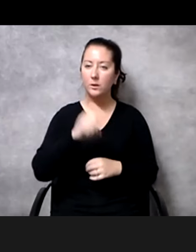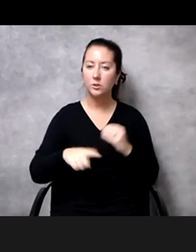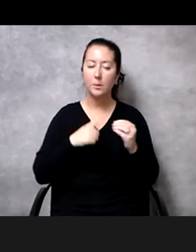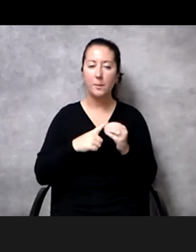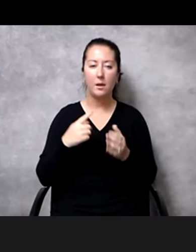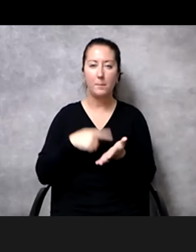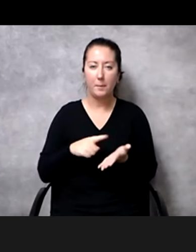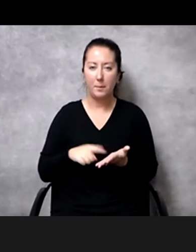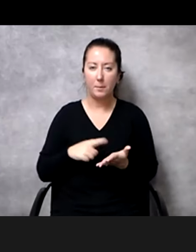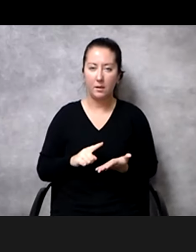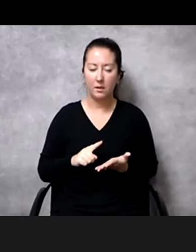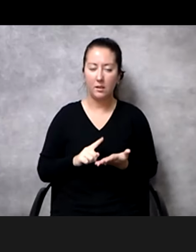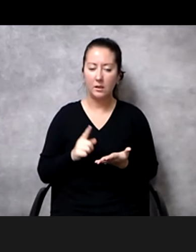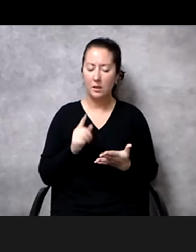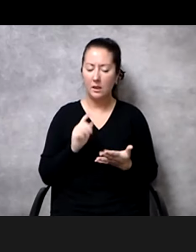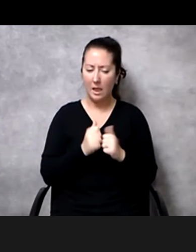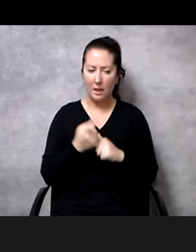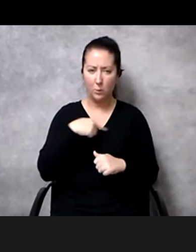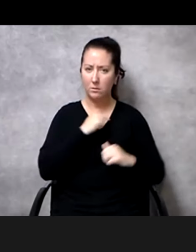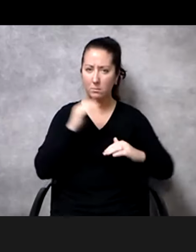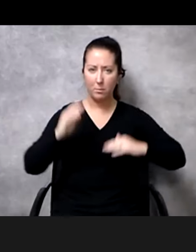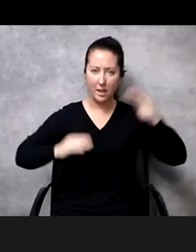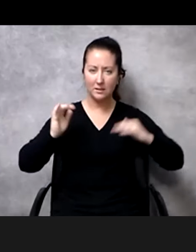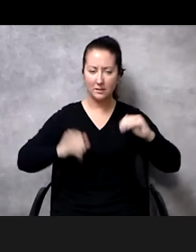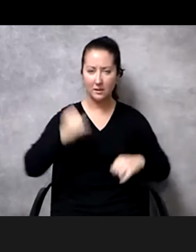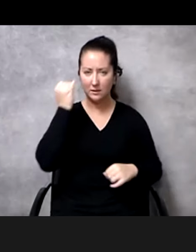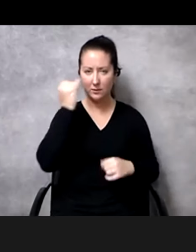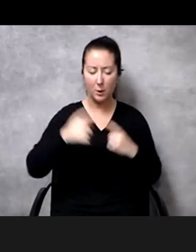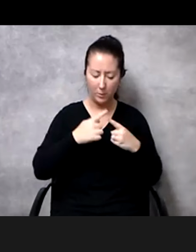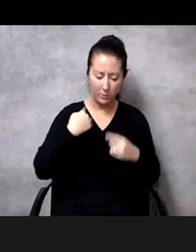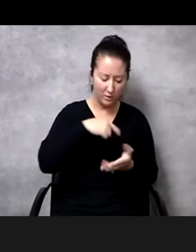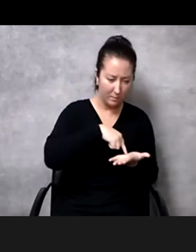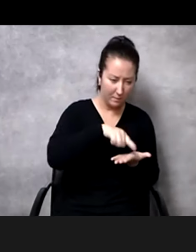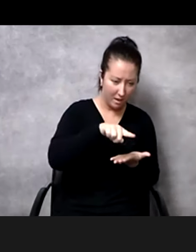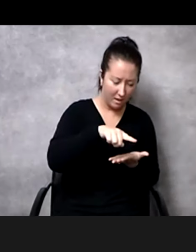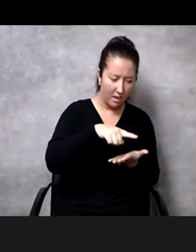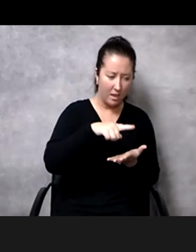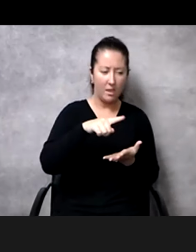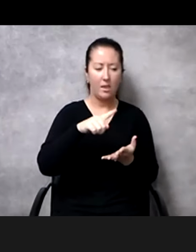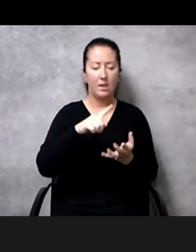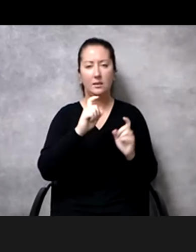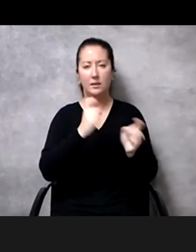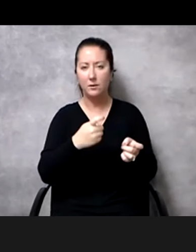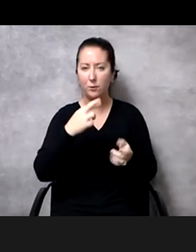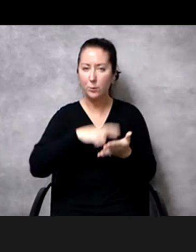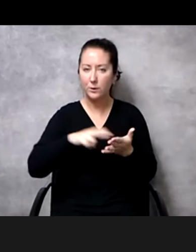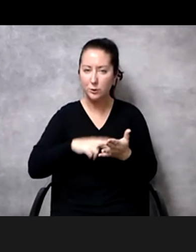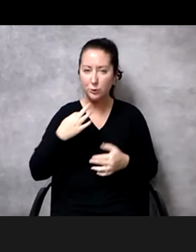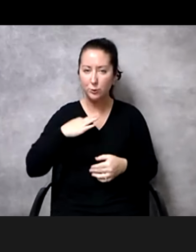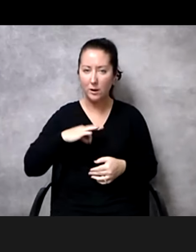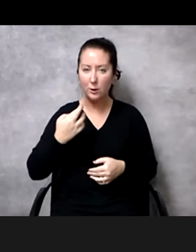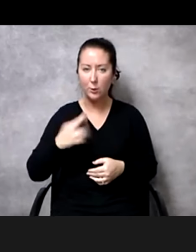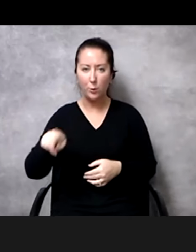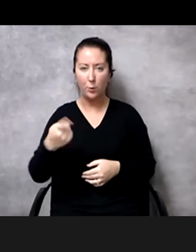This is an interesting one. How do we balance this idea between when we pay them, give them research credit, or just